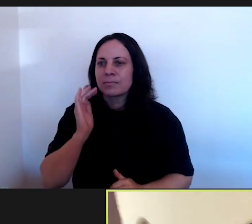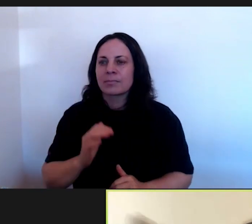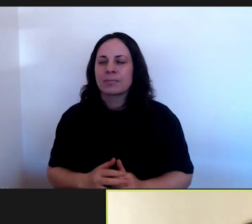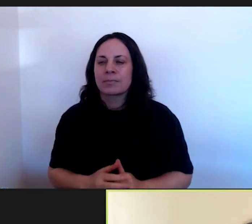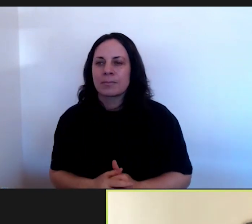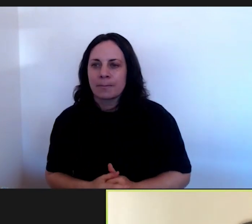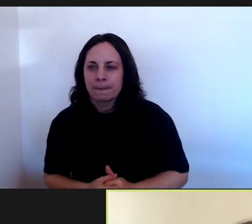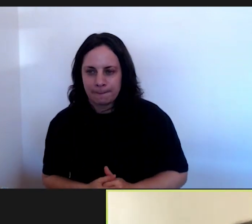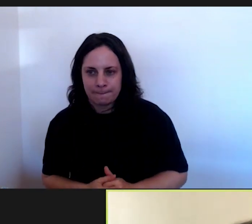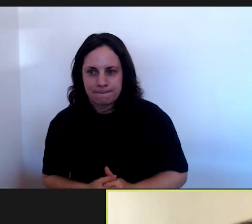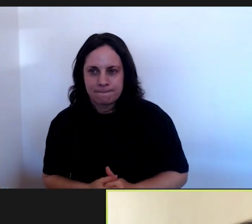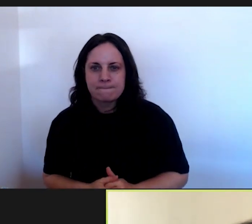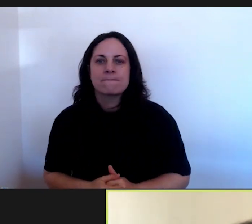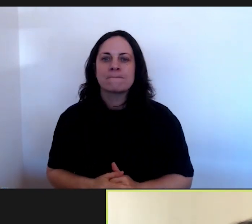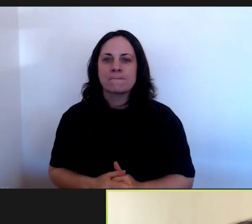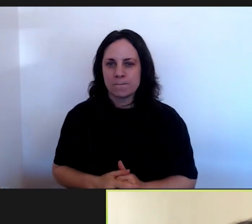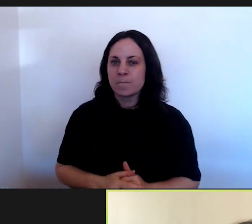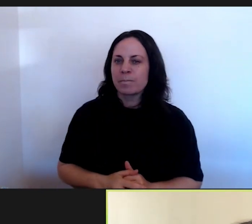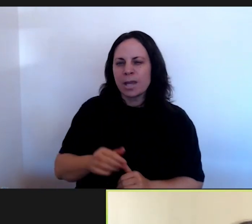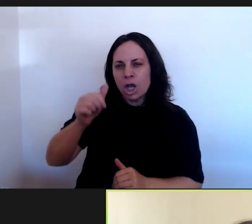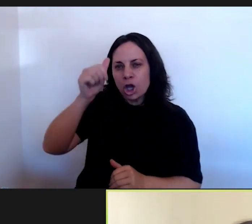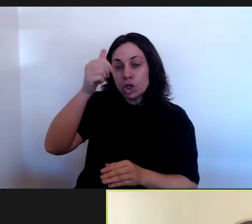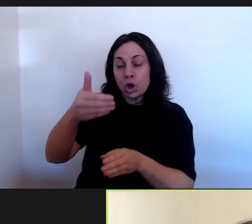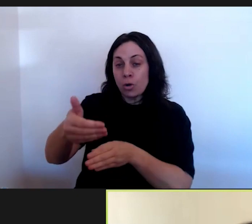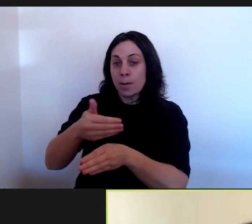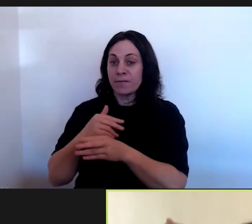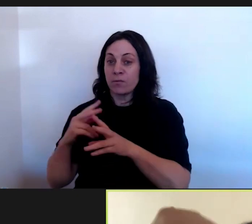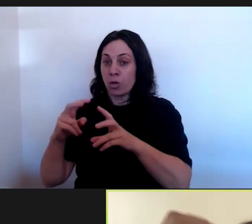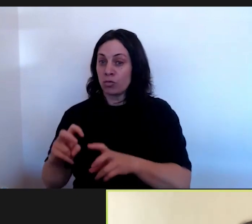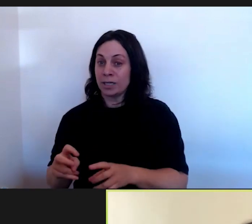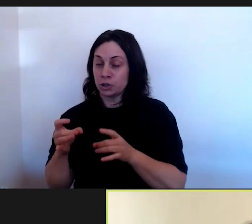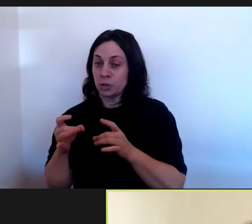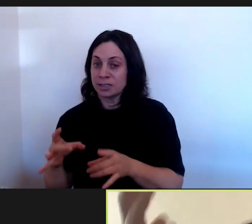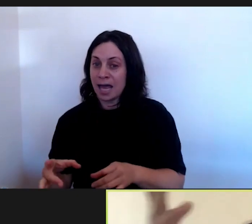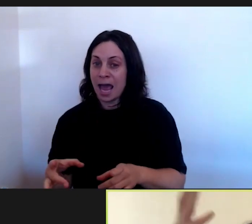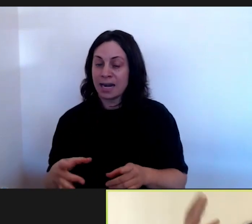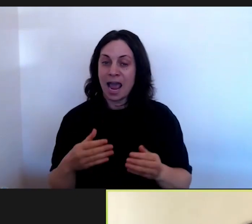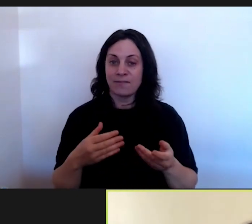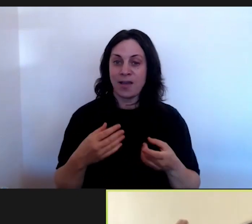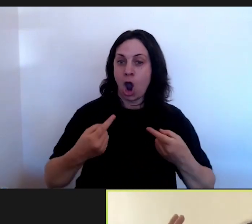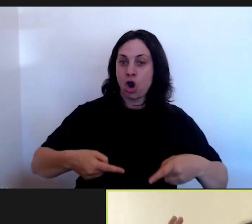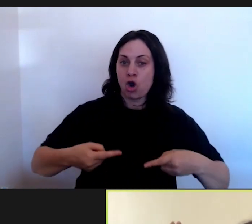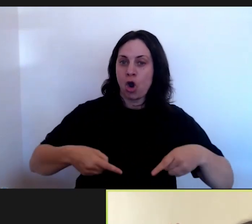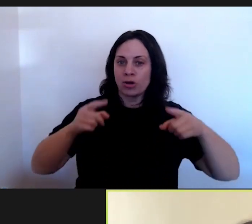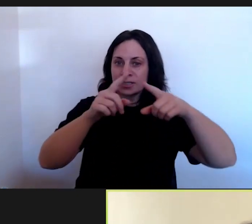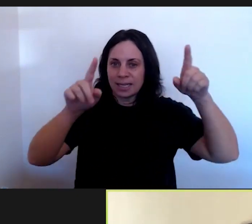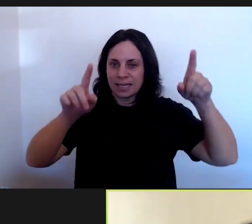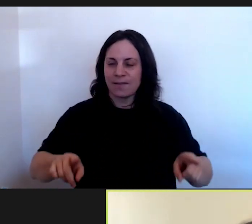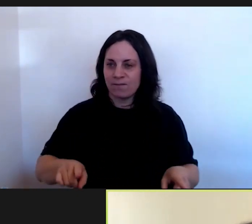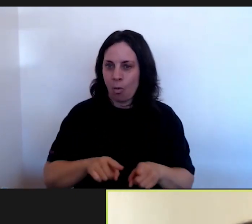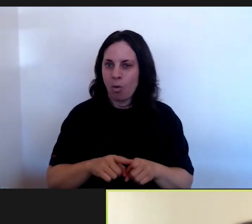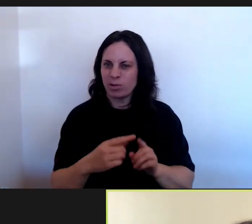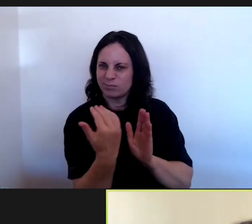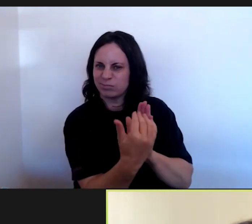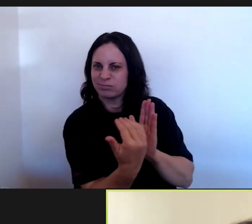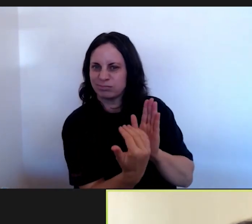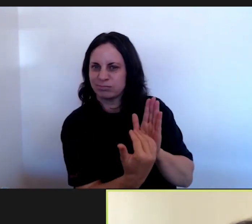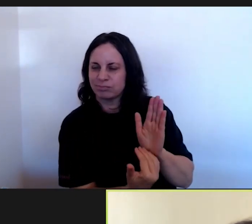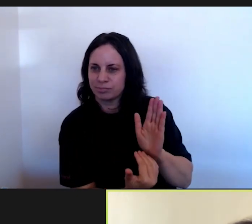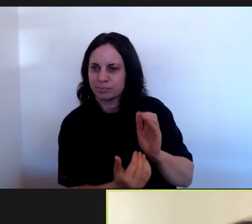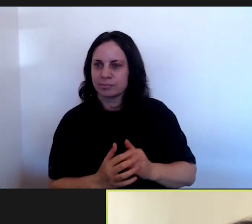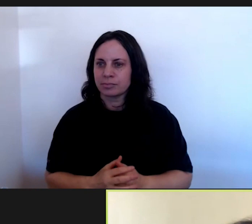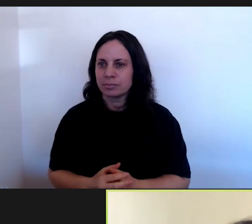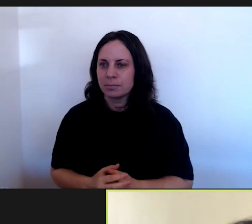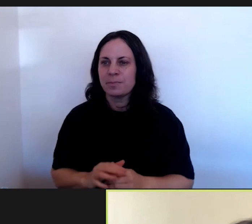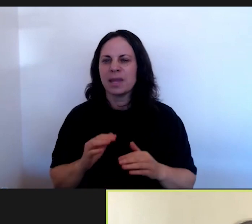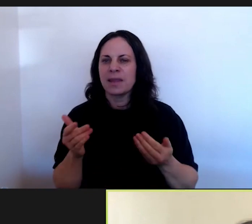consent form, all blah, blah, blah, blah, and they do that. And then when they go deeper, the researcher, they wear their researcher hat, and they realize and they see at some